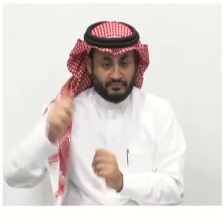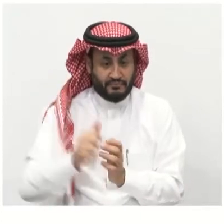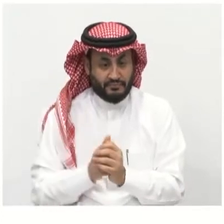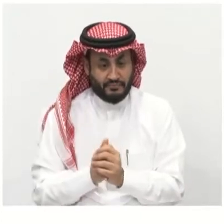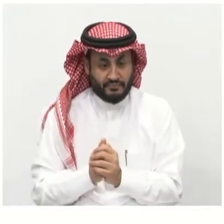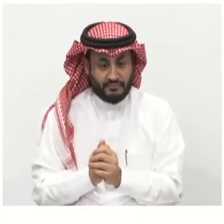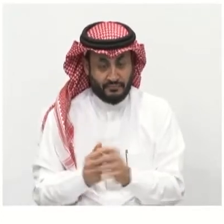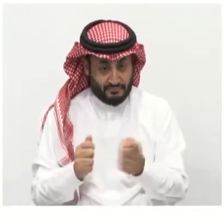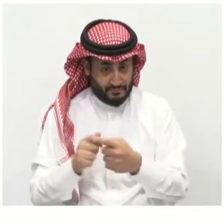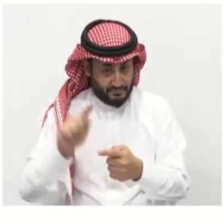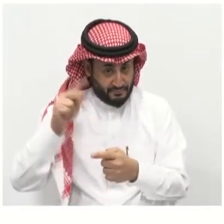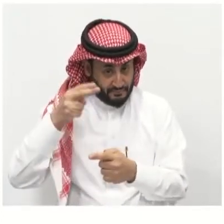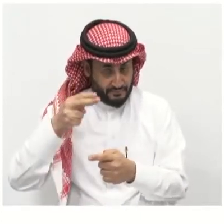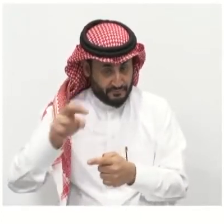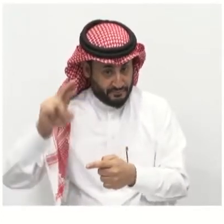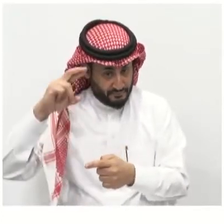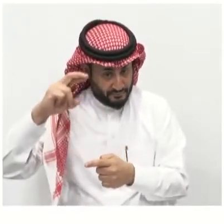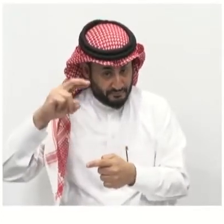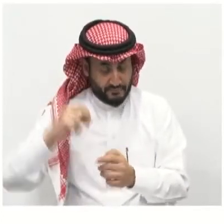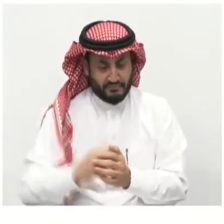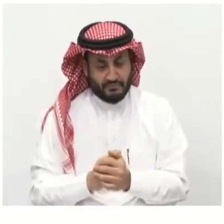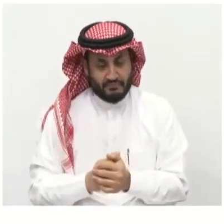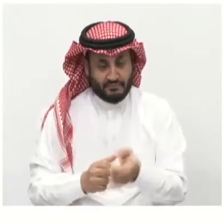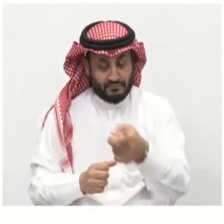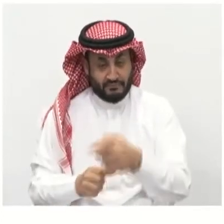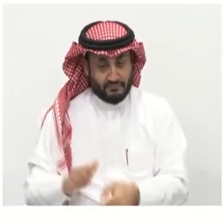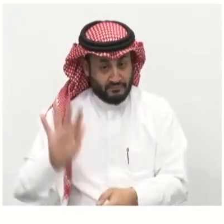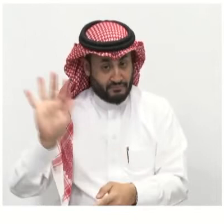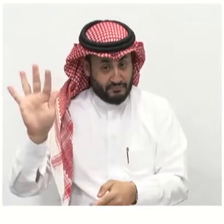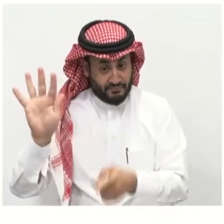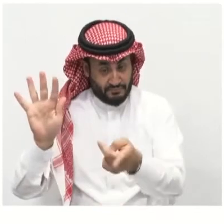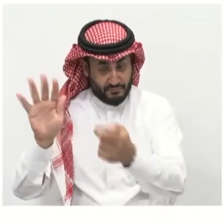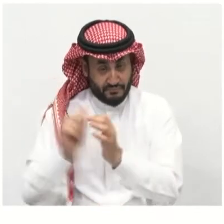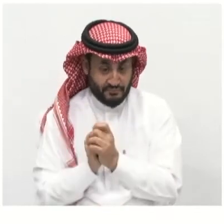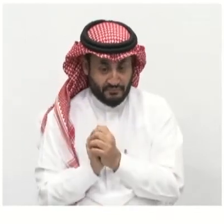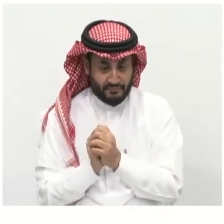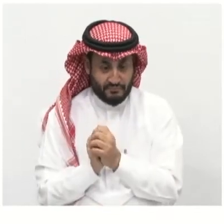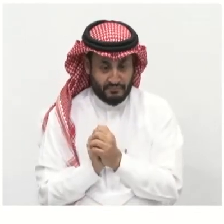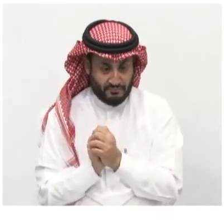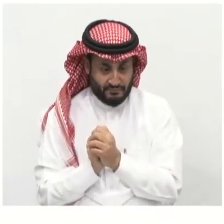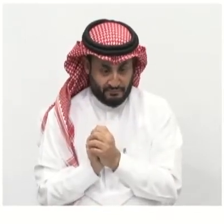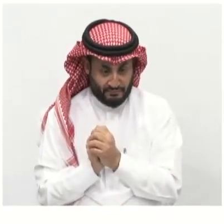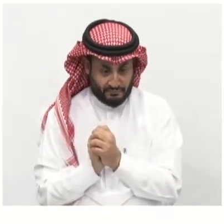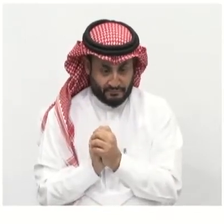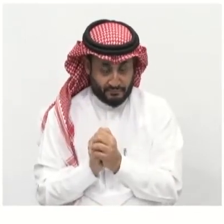Excellent. The. She wants to be a